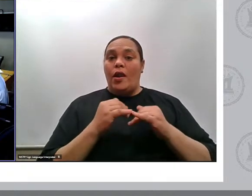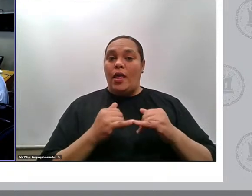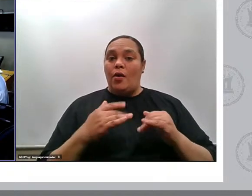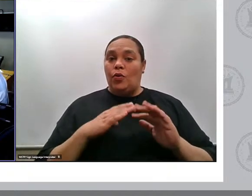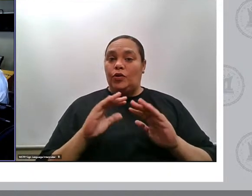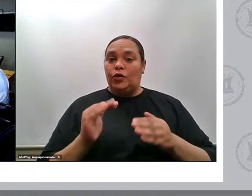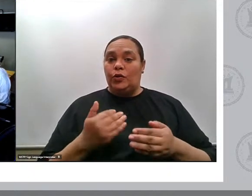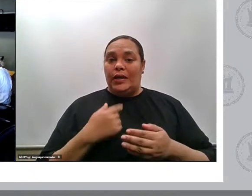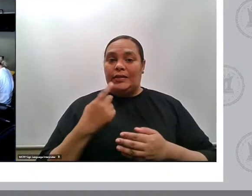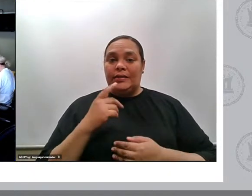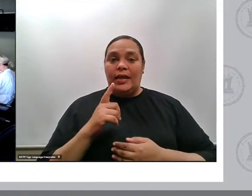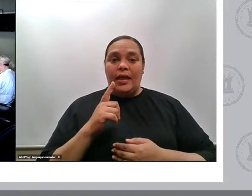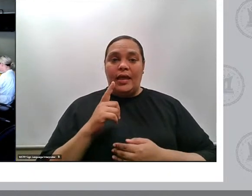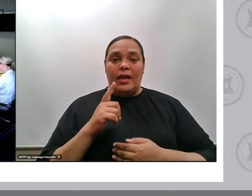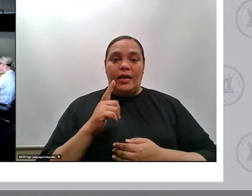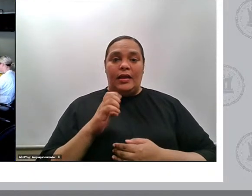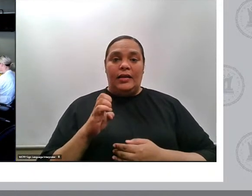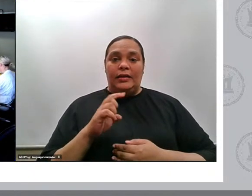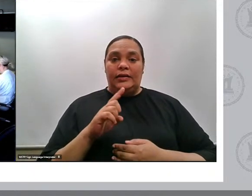see Lizette.